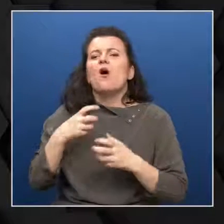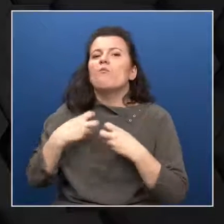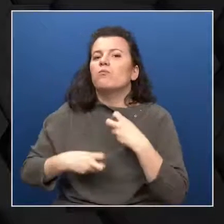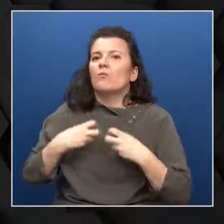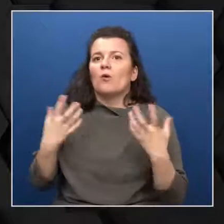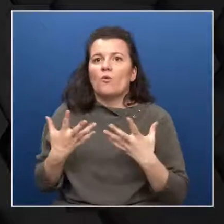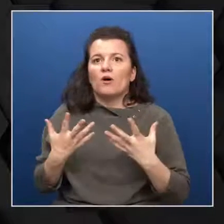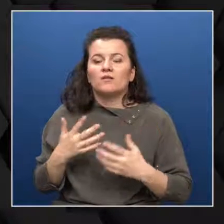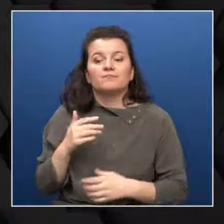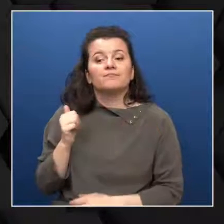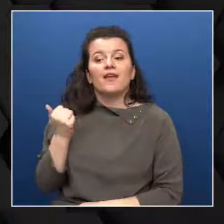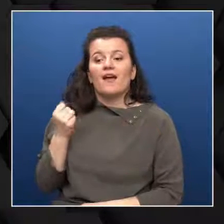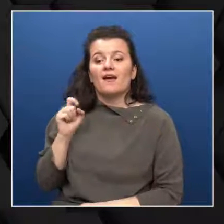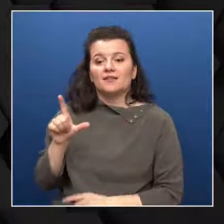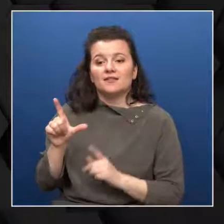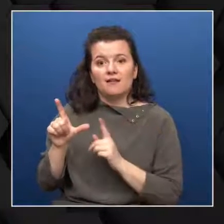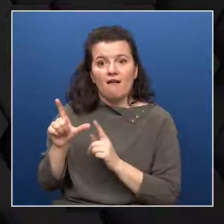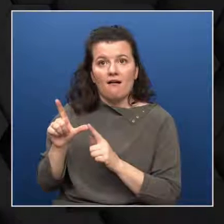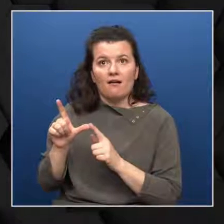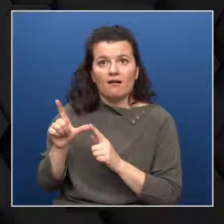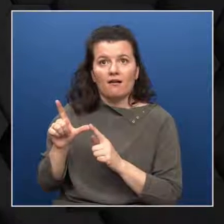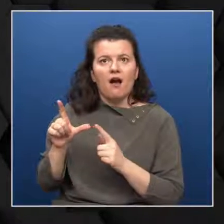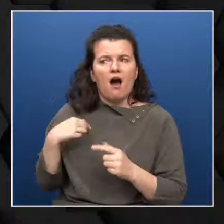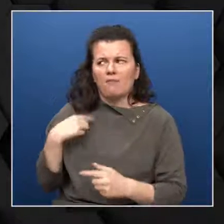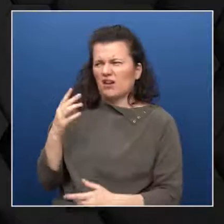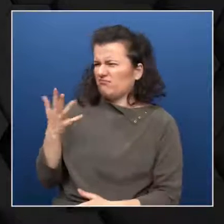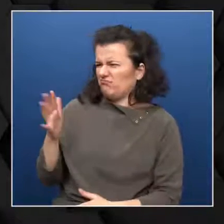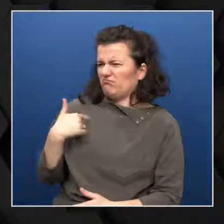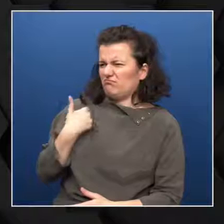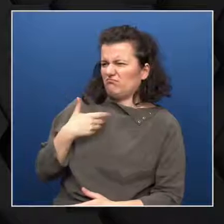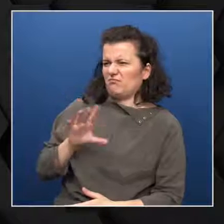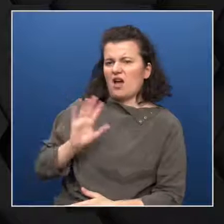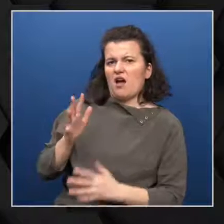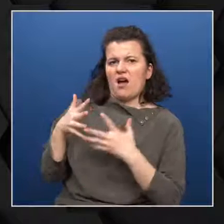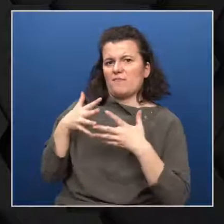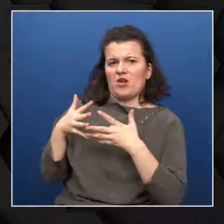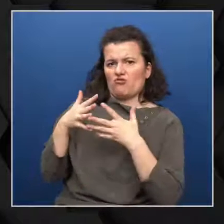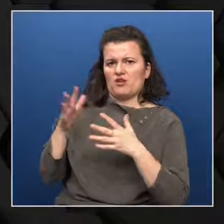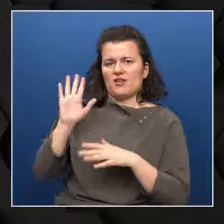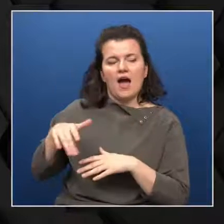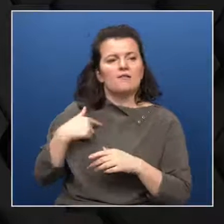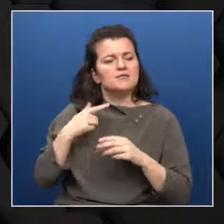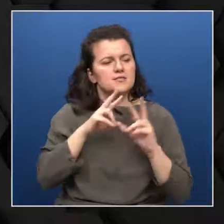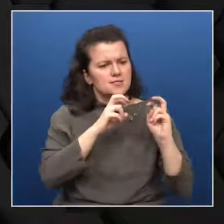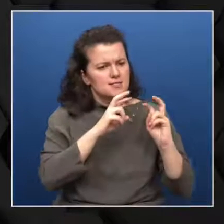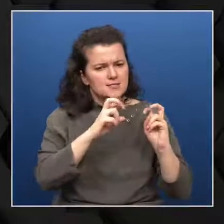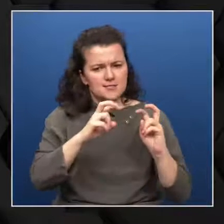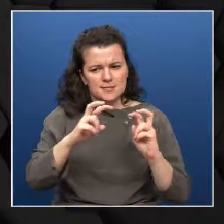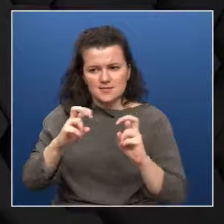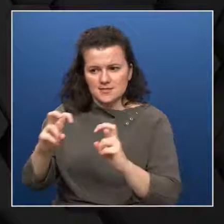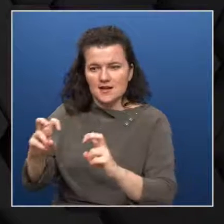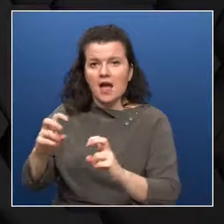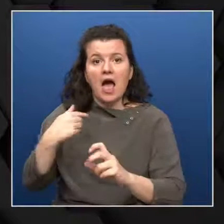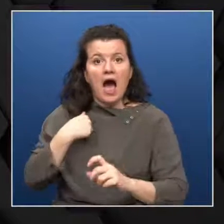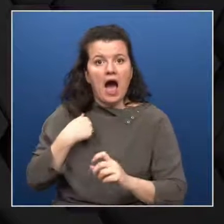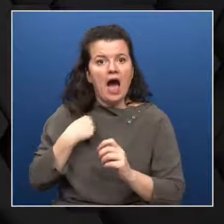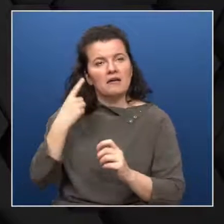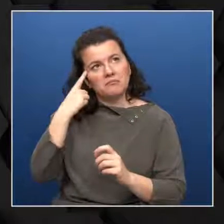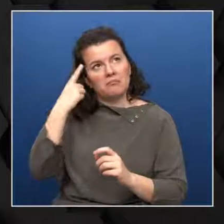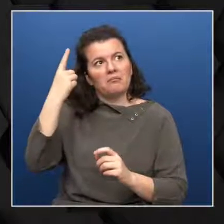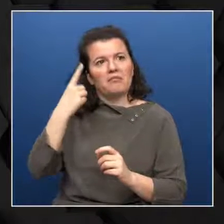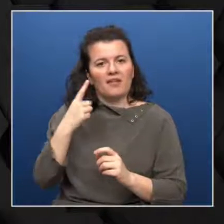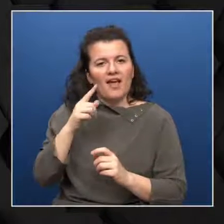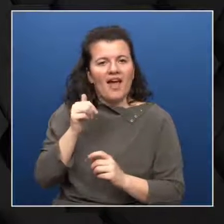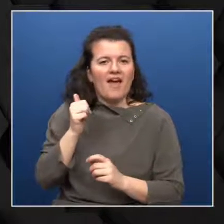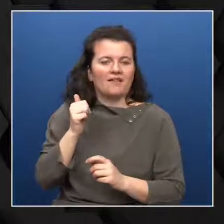American Sign Language, which I thought, no, I'm not American. And then I had to go through this investigation. So eventually I created my own sign language through very